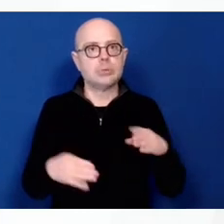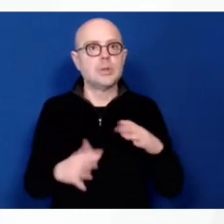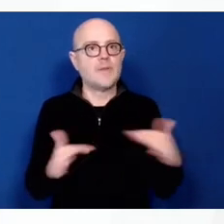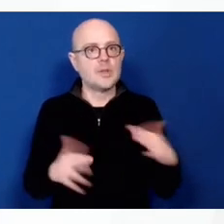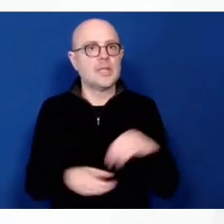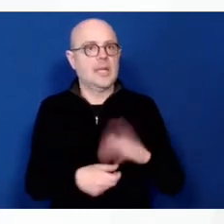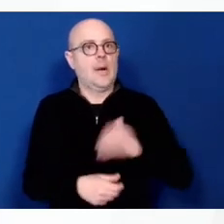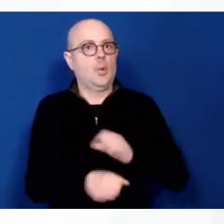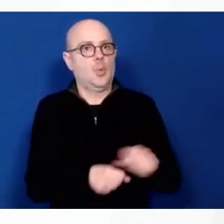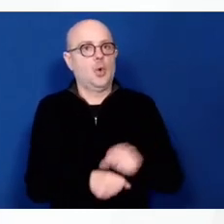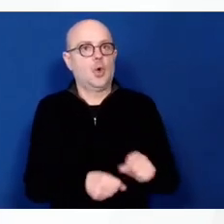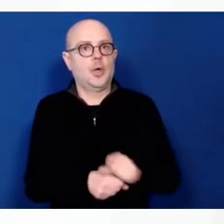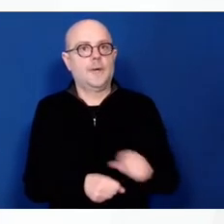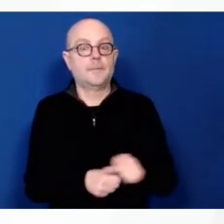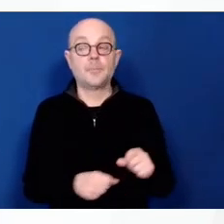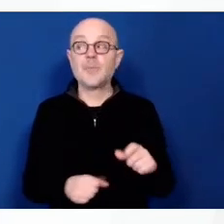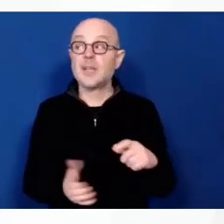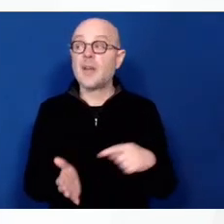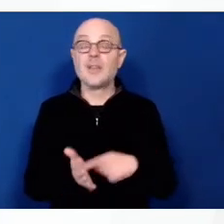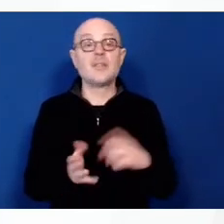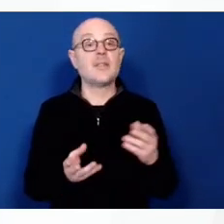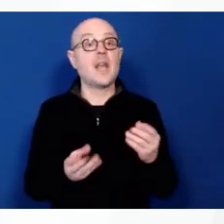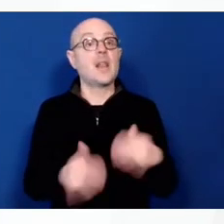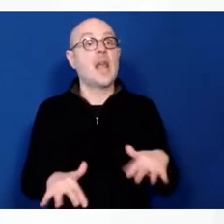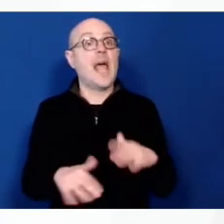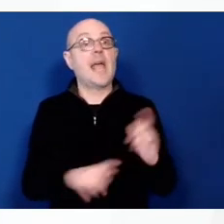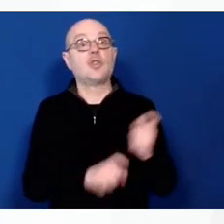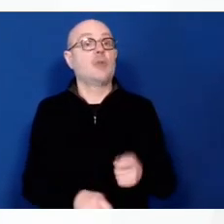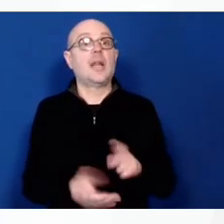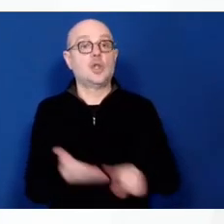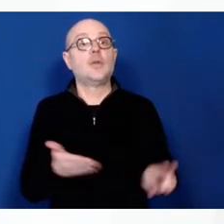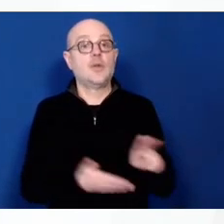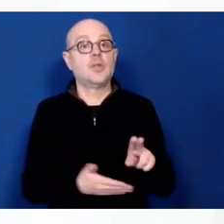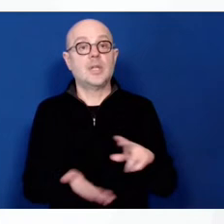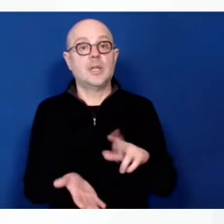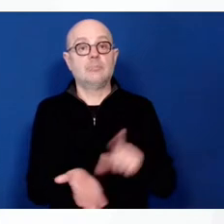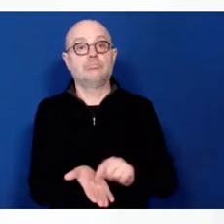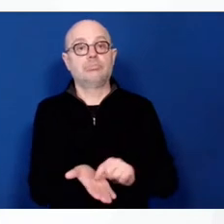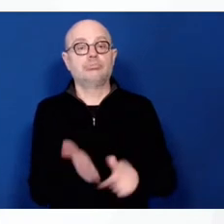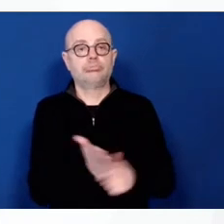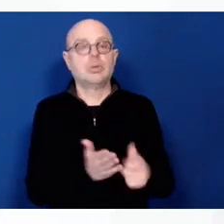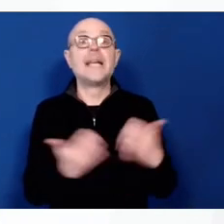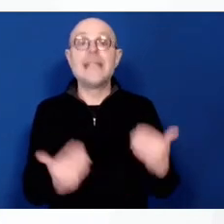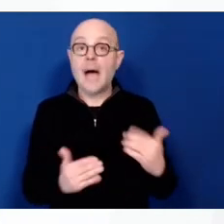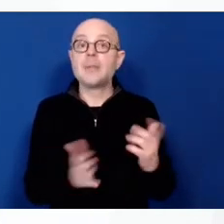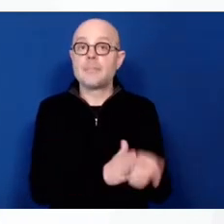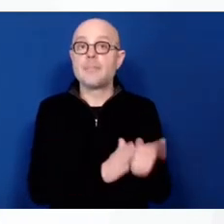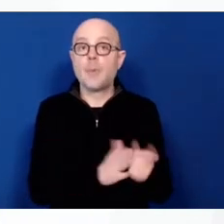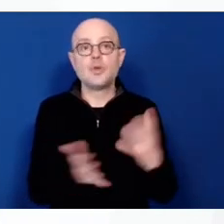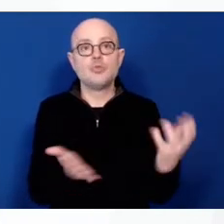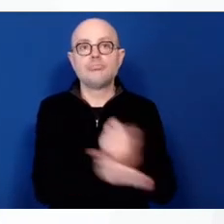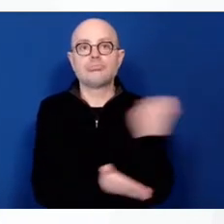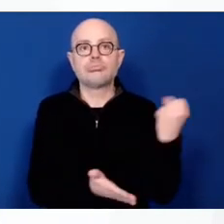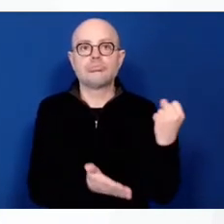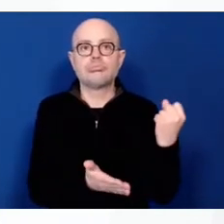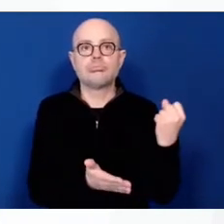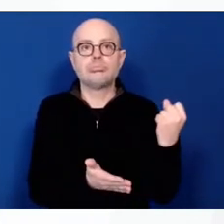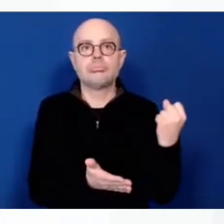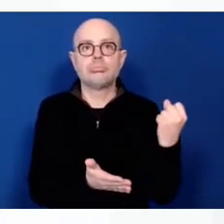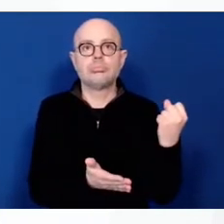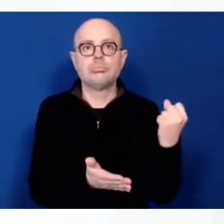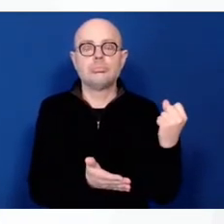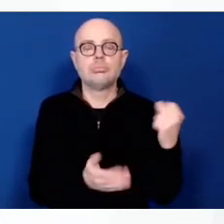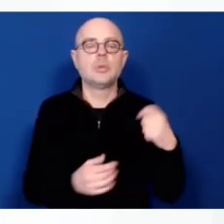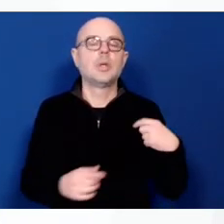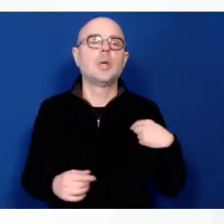Public and Land Grant Universities publication, Now Is the Time, Meeting the Challenge for a Diverse Academy, we must not